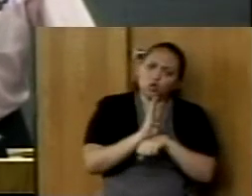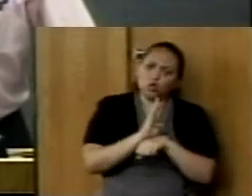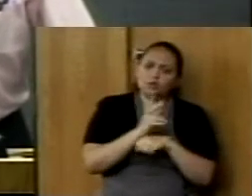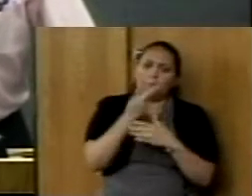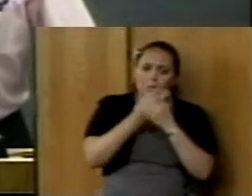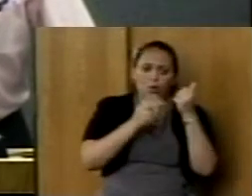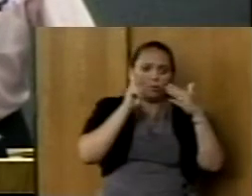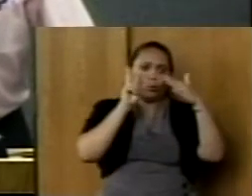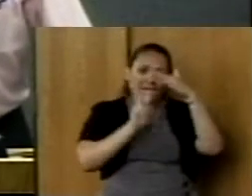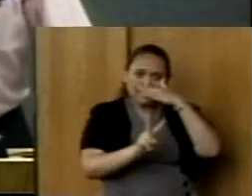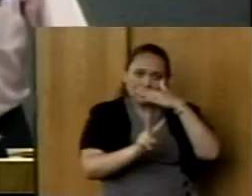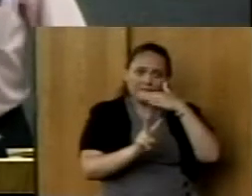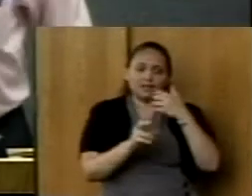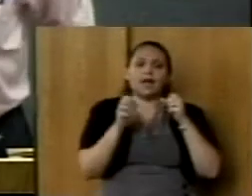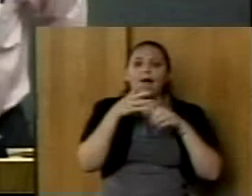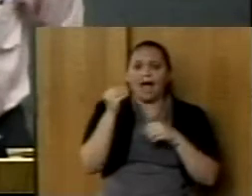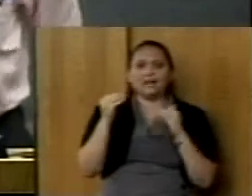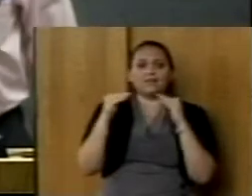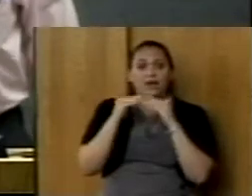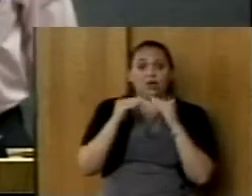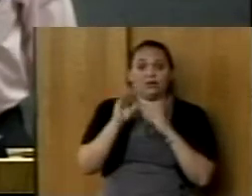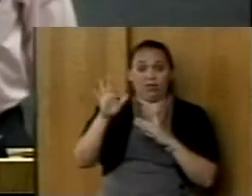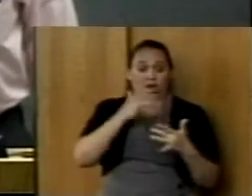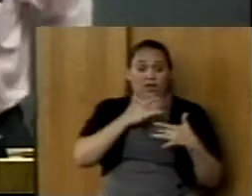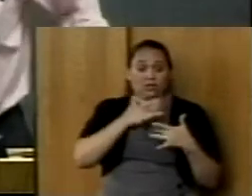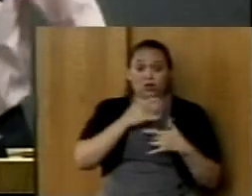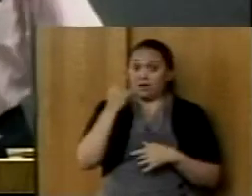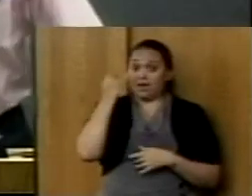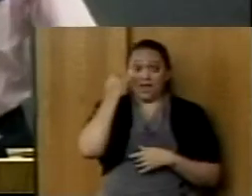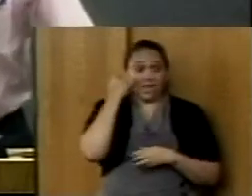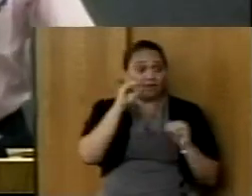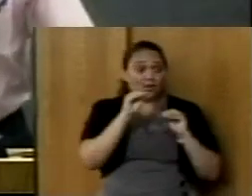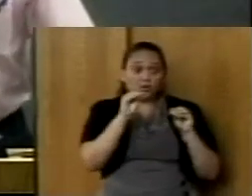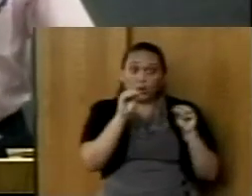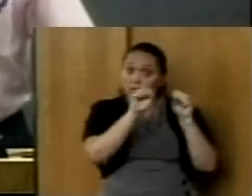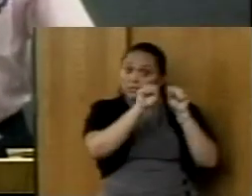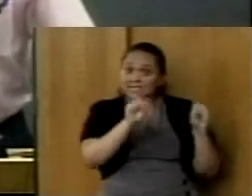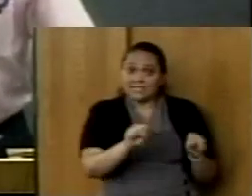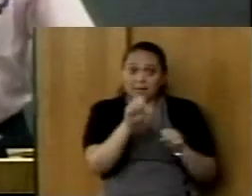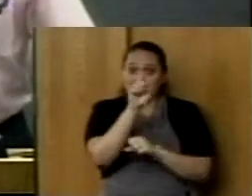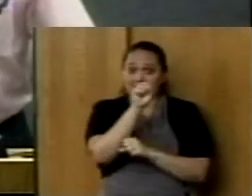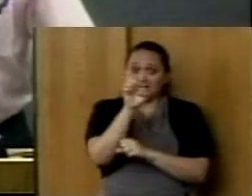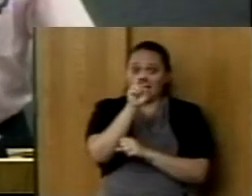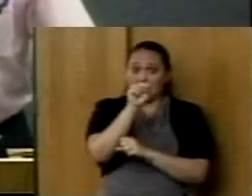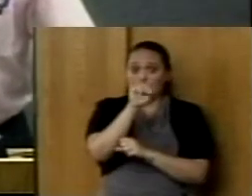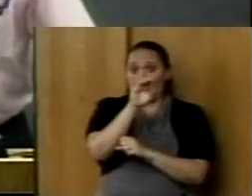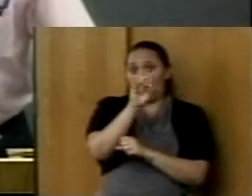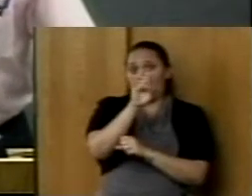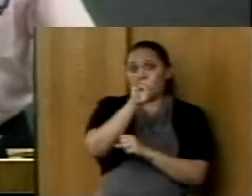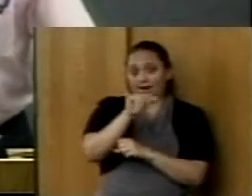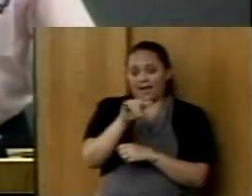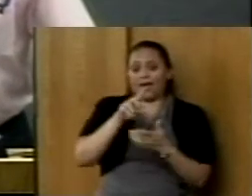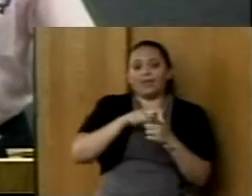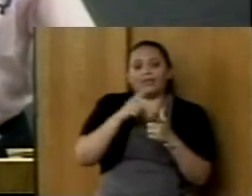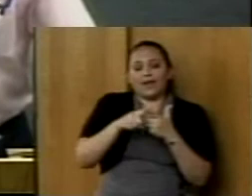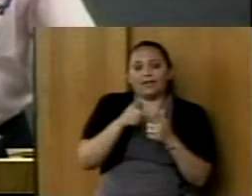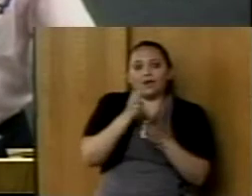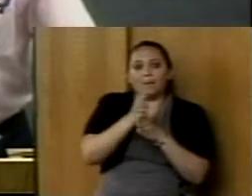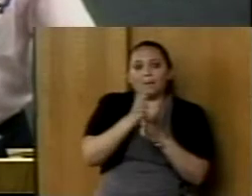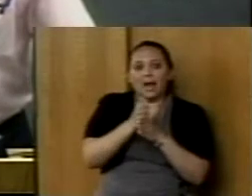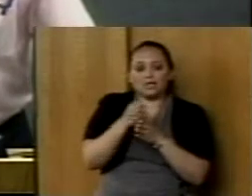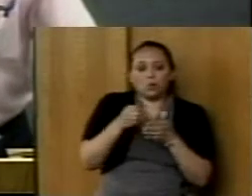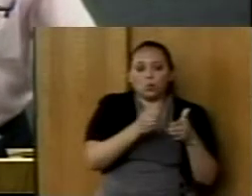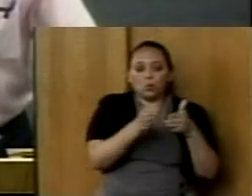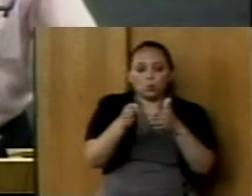fairness. Their concern is that if there is not a system of seniority, then the bus routes will be